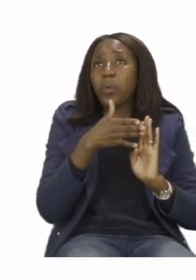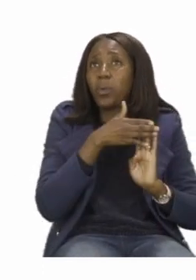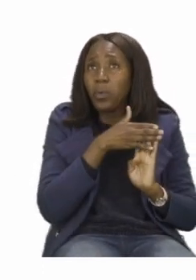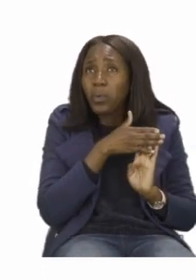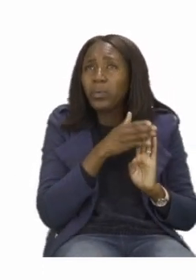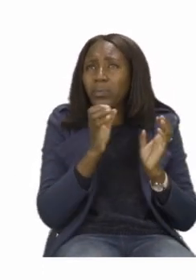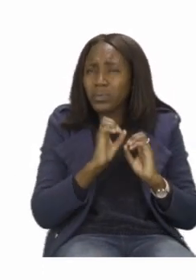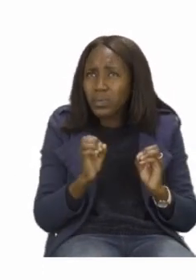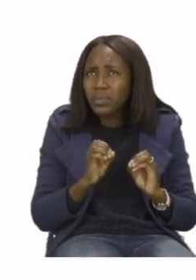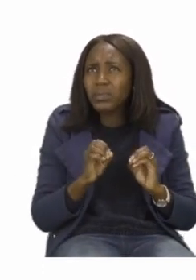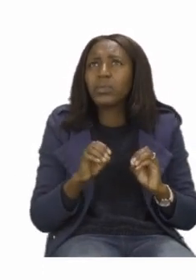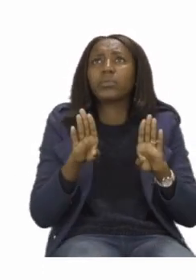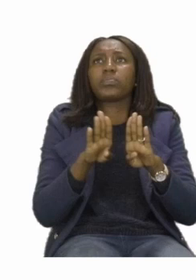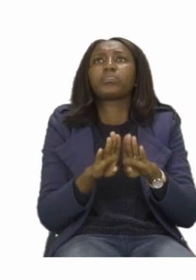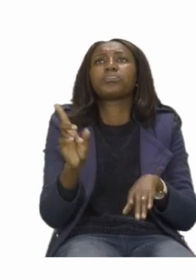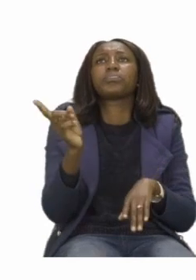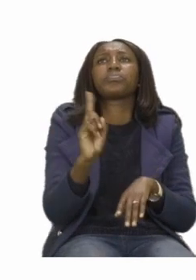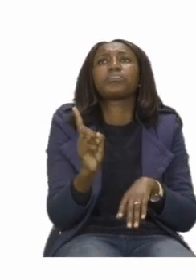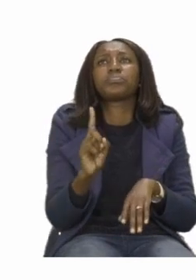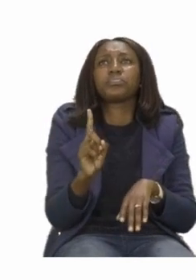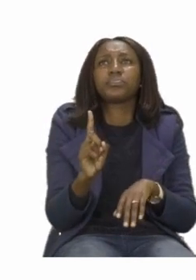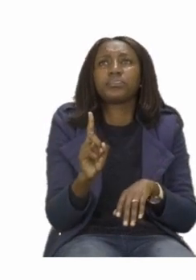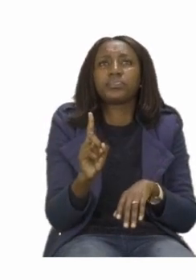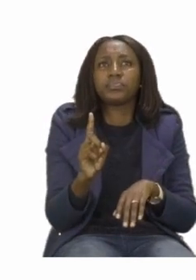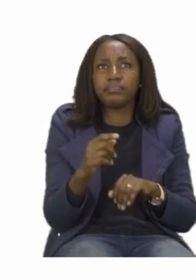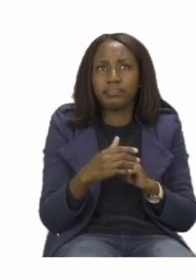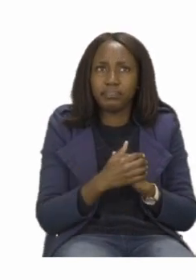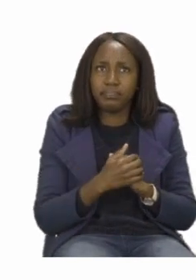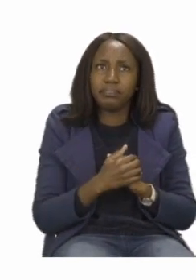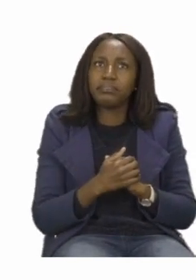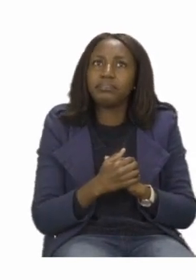lost or feel unsafe?